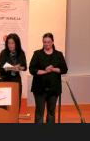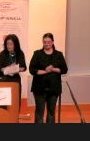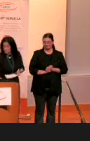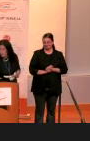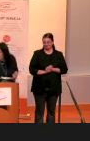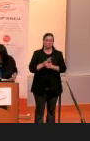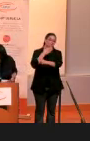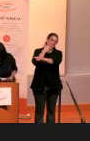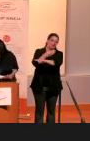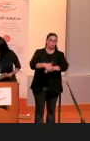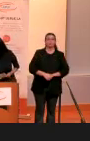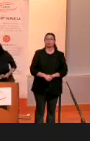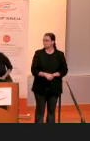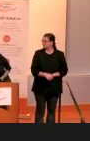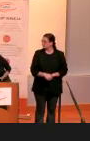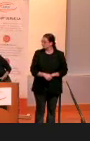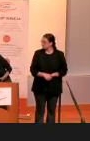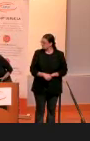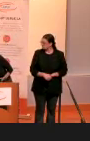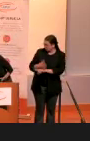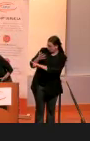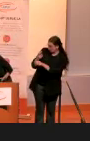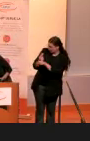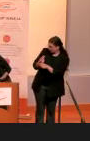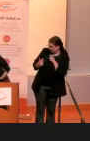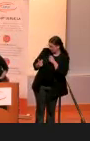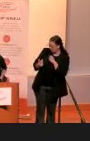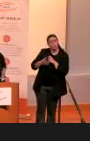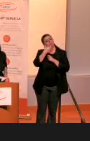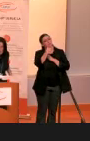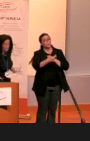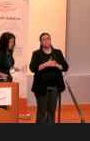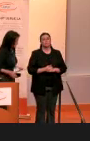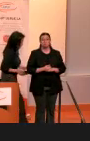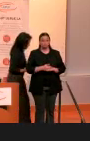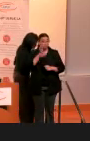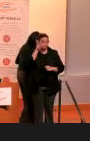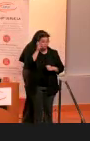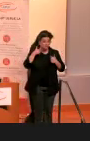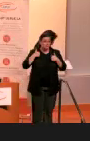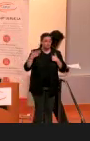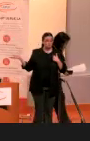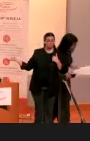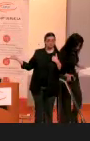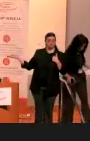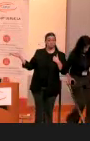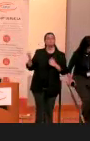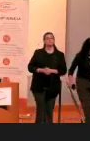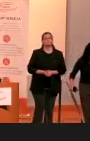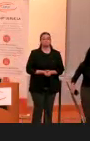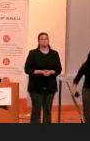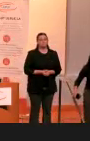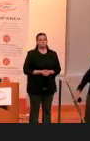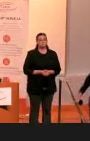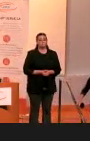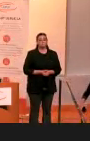Thank you. Do you want to use this? Oh, okay. Can everybody hear me? Okay.